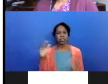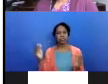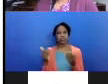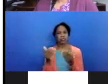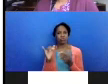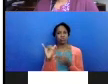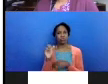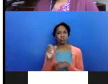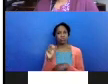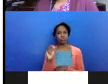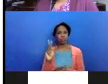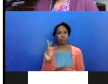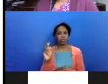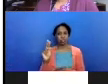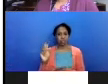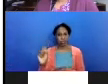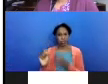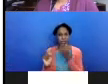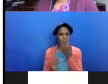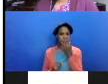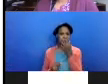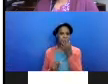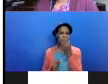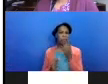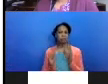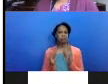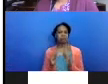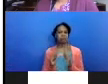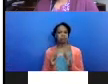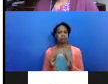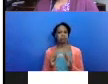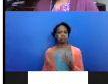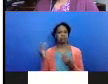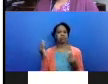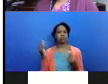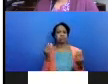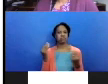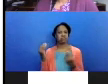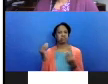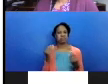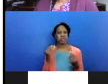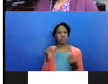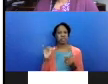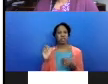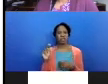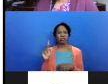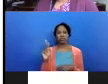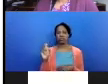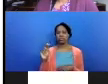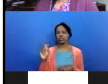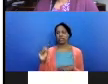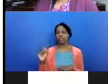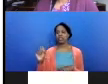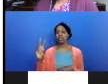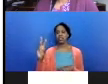also engage kind of in this kind of invitational, compassionate way. And what I noticed through that process was, well, two